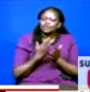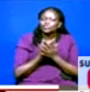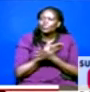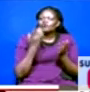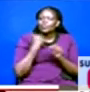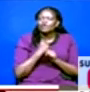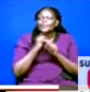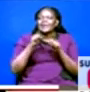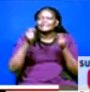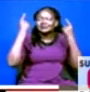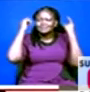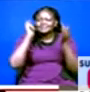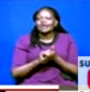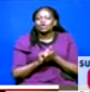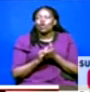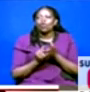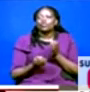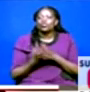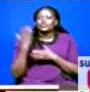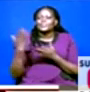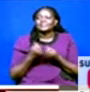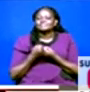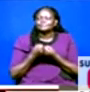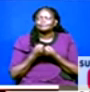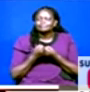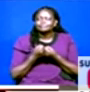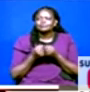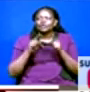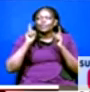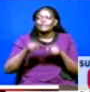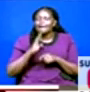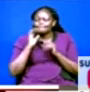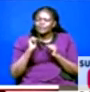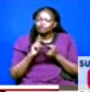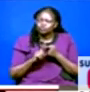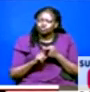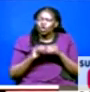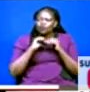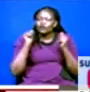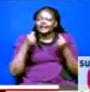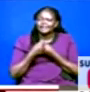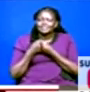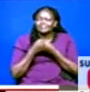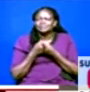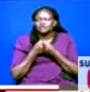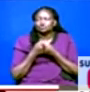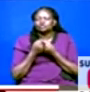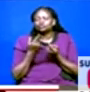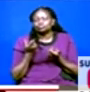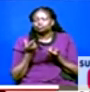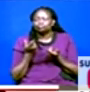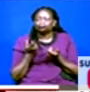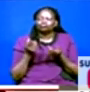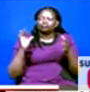need to understand that growth brings challenges. That's true. And we must be able to confront these challenges to cope with the growth of